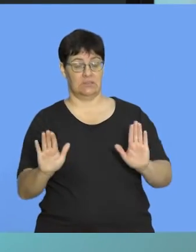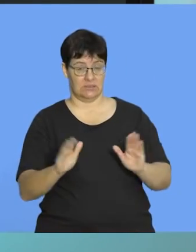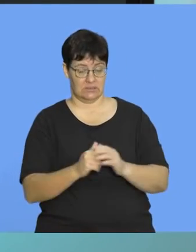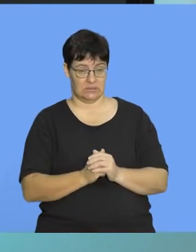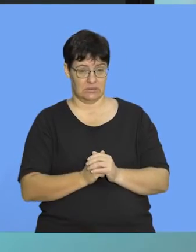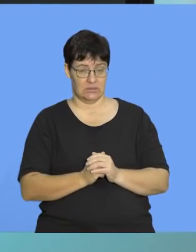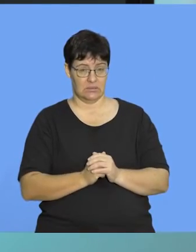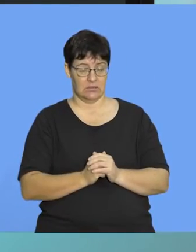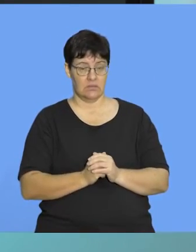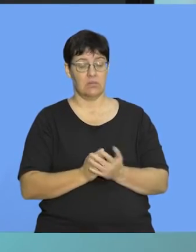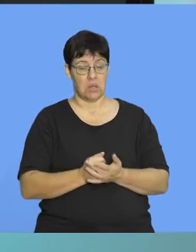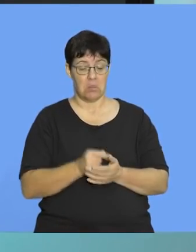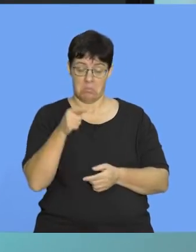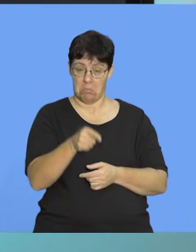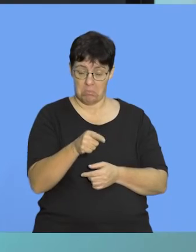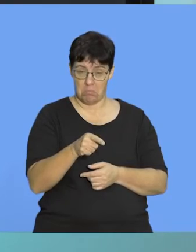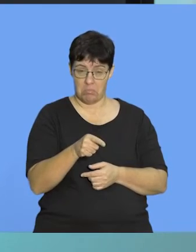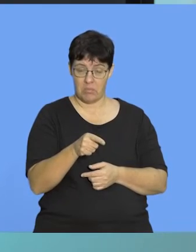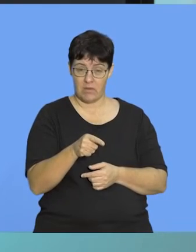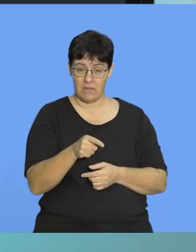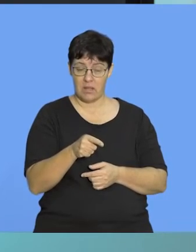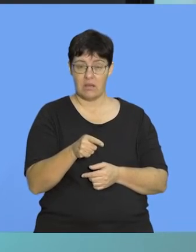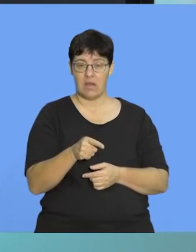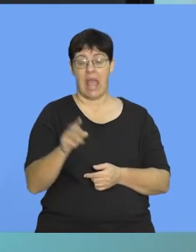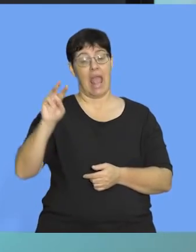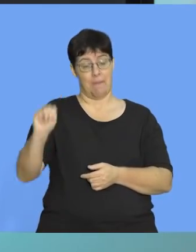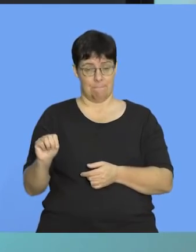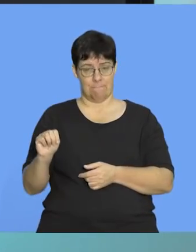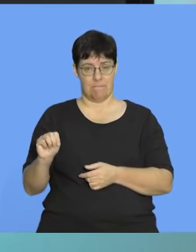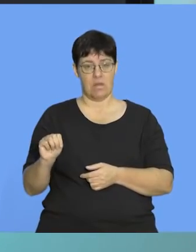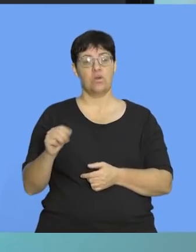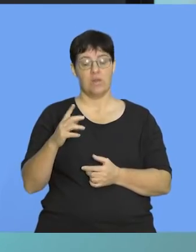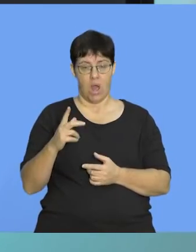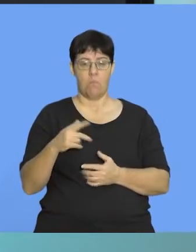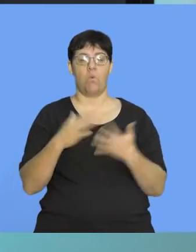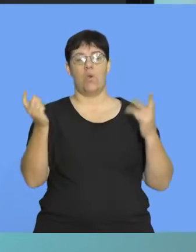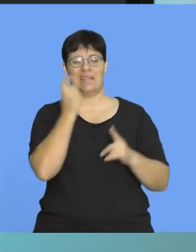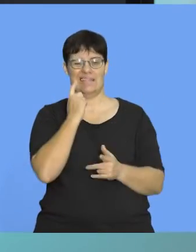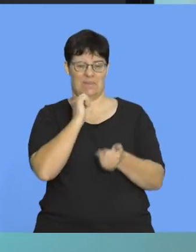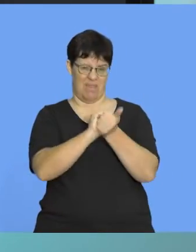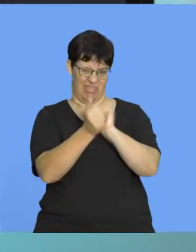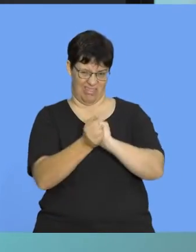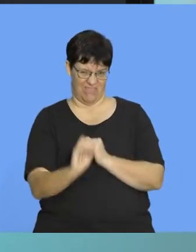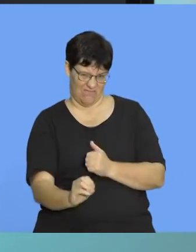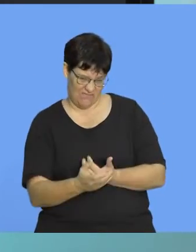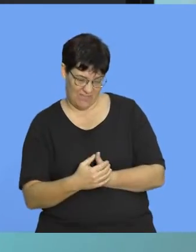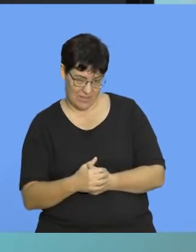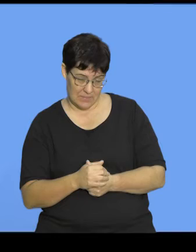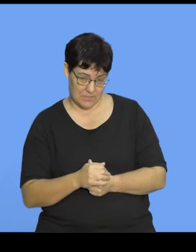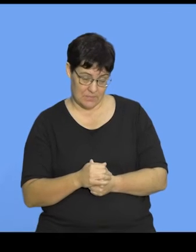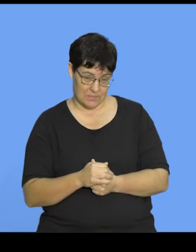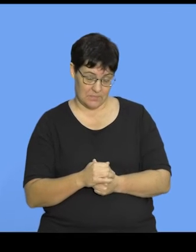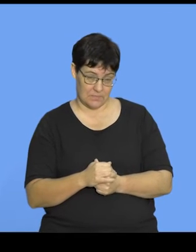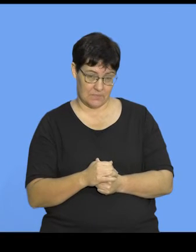objects. By saying that those objects happen to have a mass of m, I'm making my maths a bit easier.